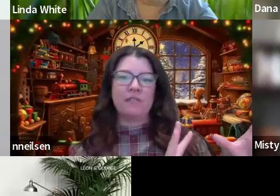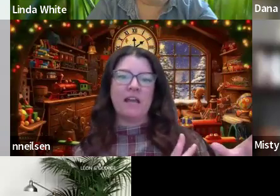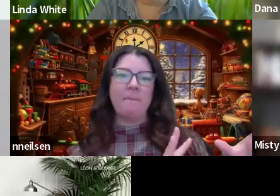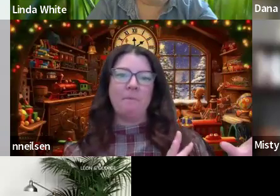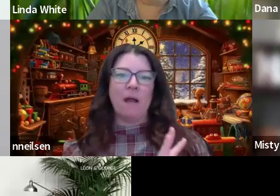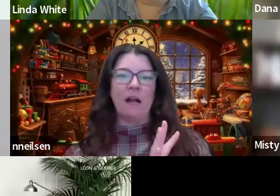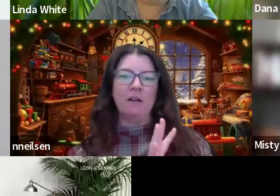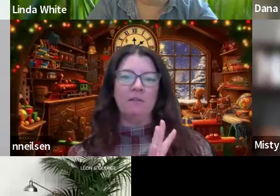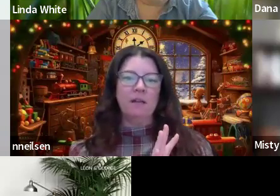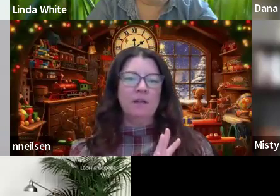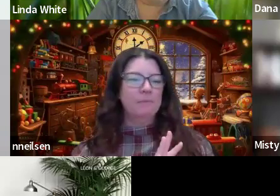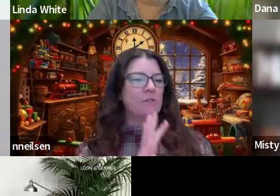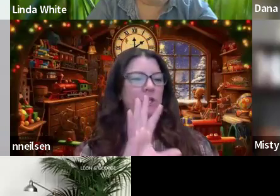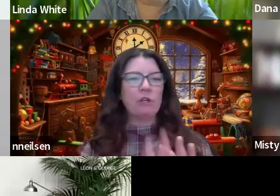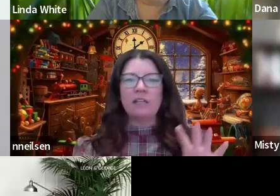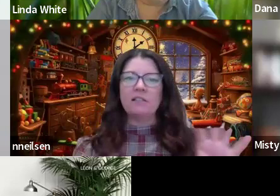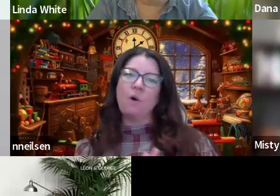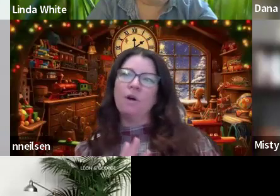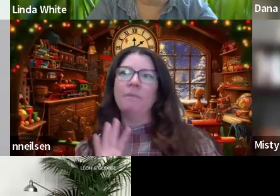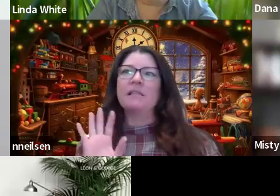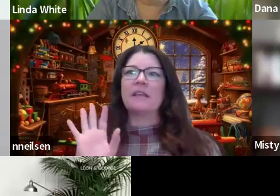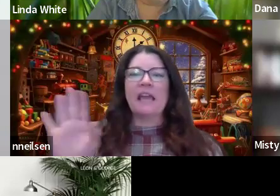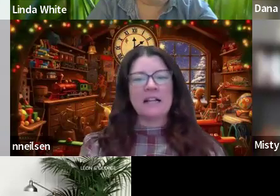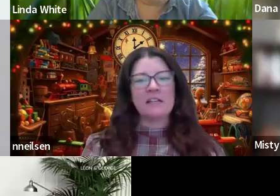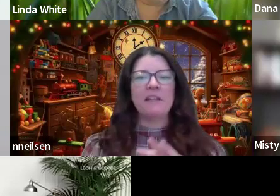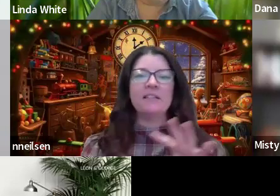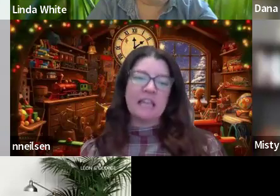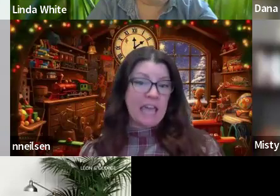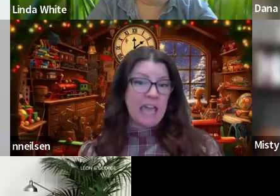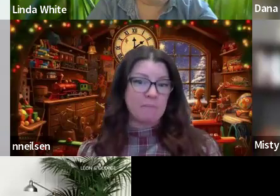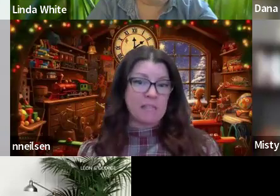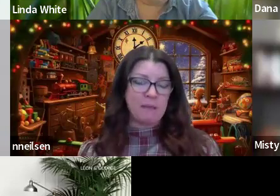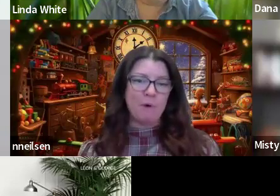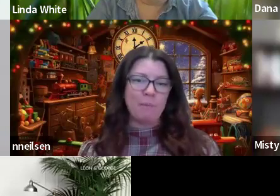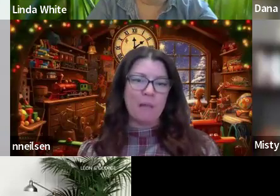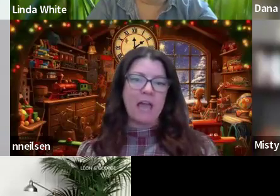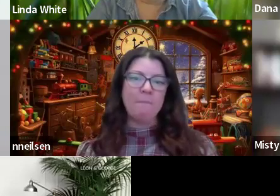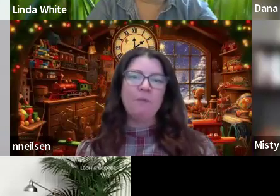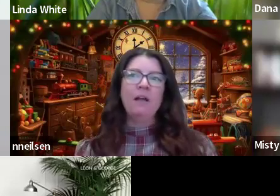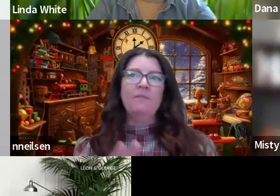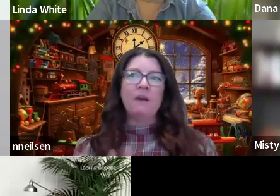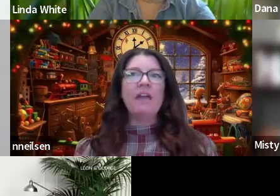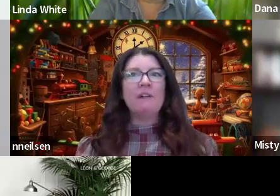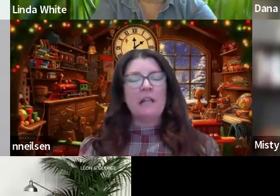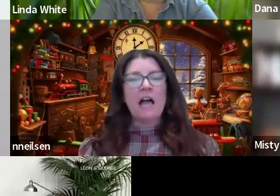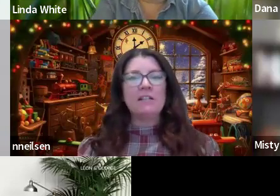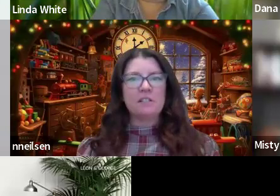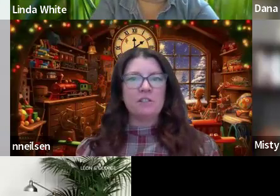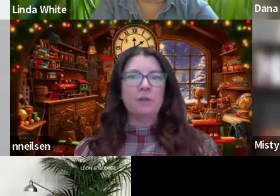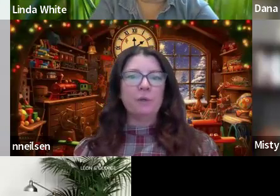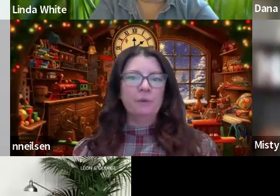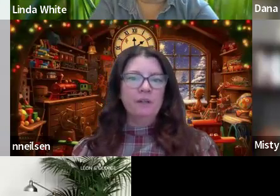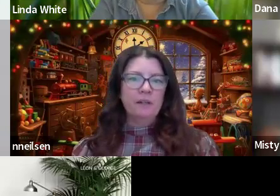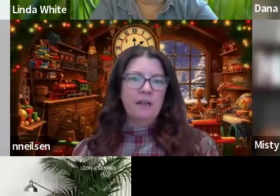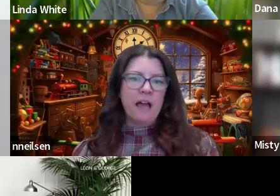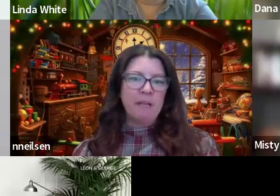the booths set up where there's the cookies and the ornaments and the activities and the games that people can play. Then we have a line